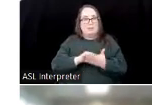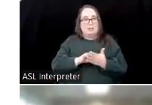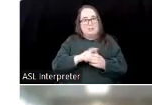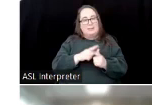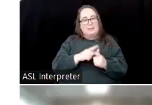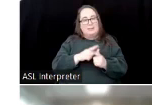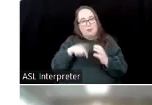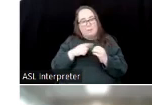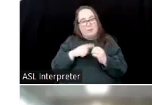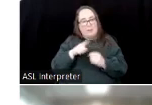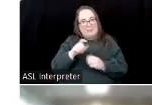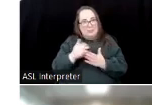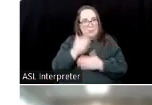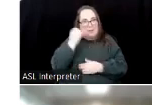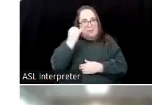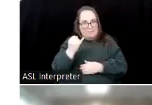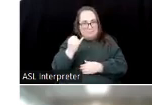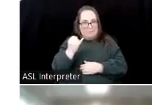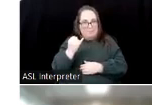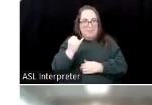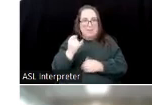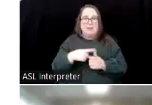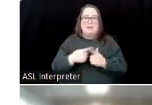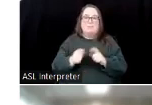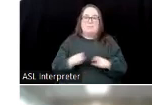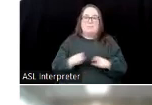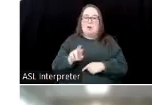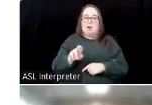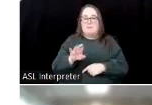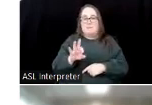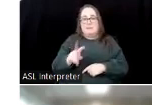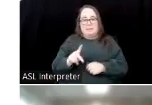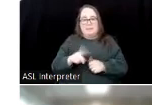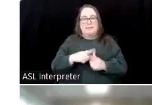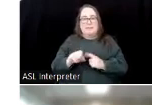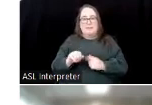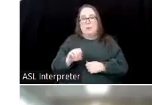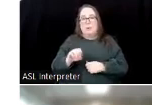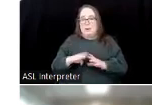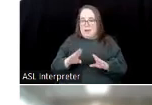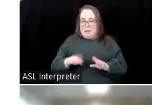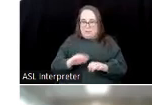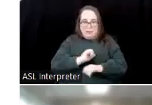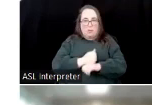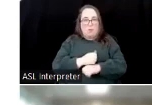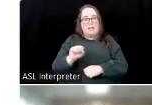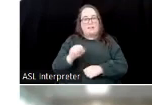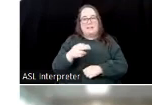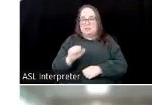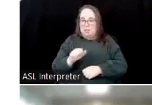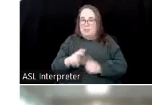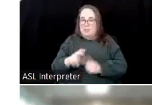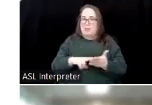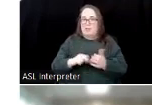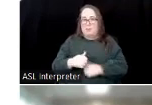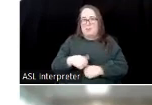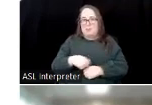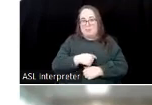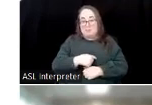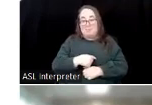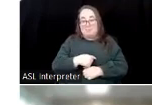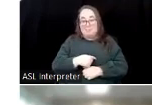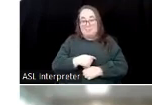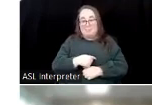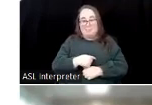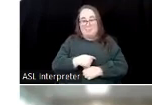of radical idea. And we put out our RFP, and Spokane Housing Authority stepped up and they ended up contracting with us.